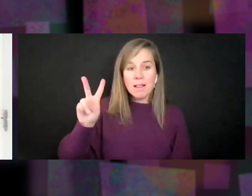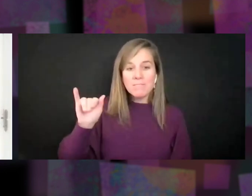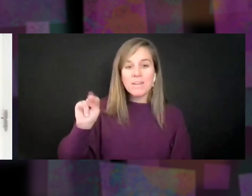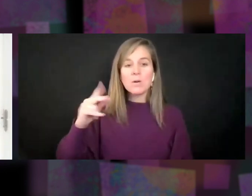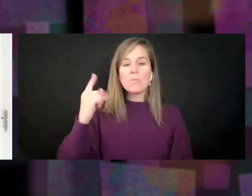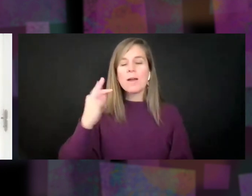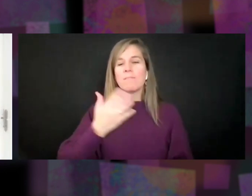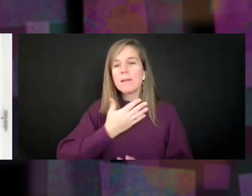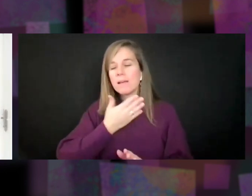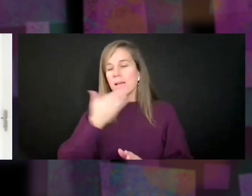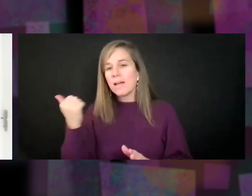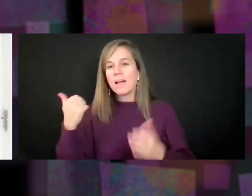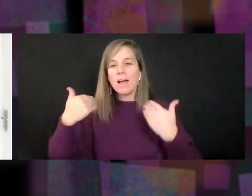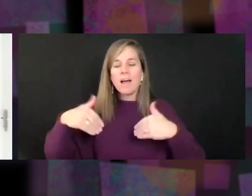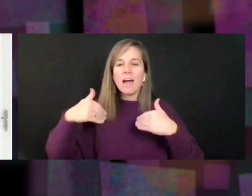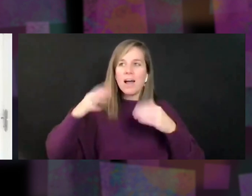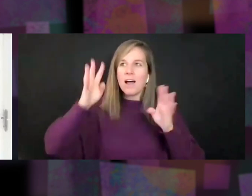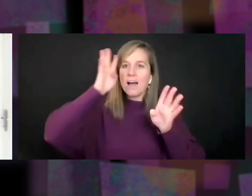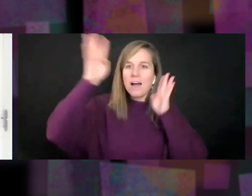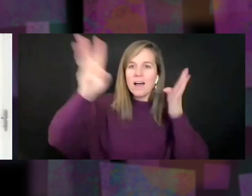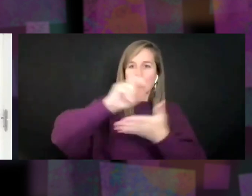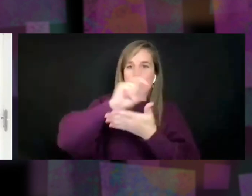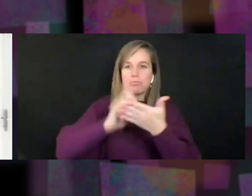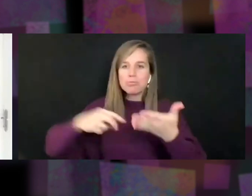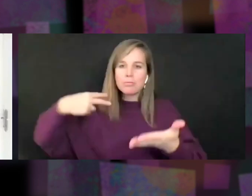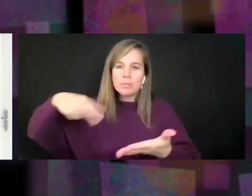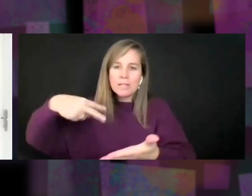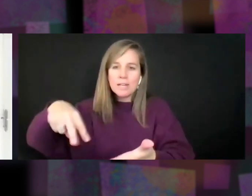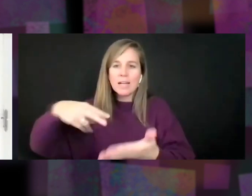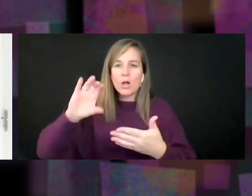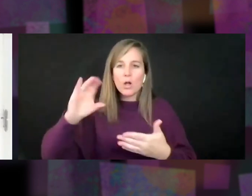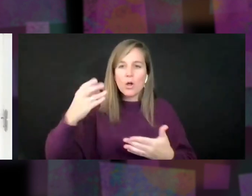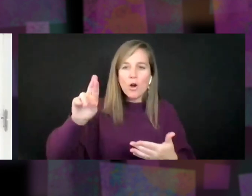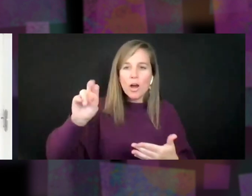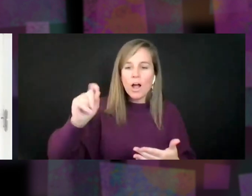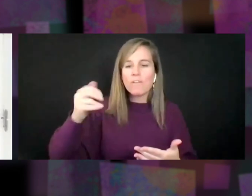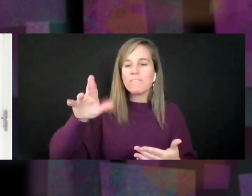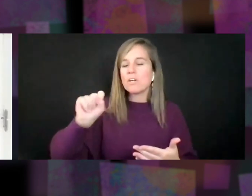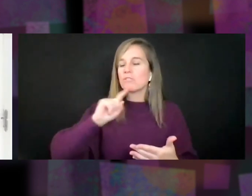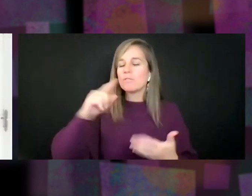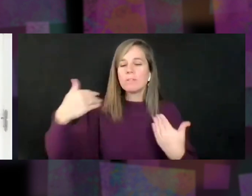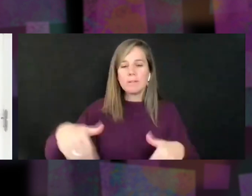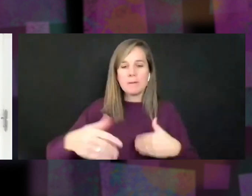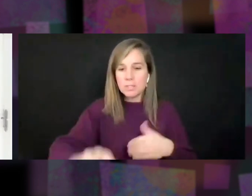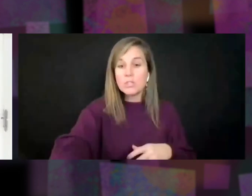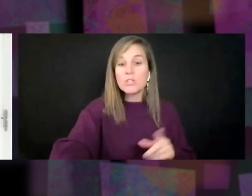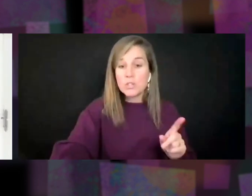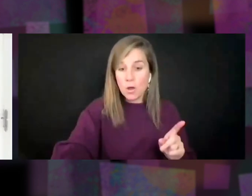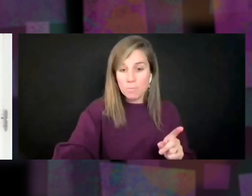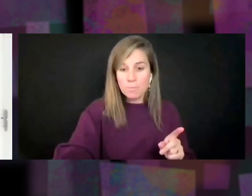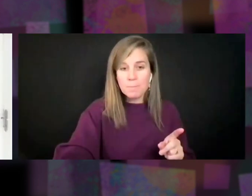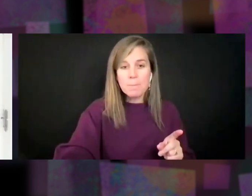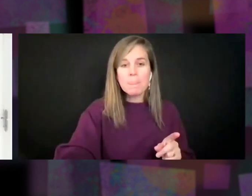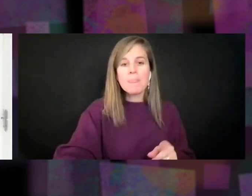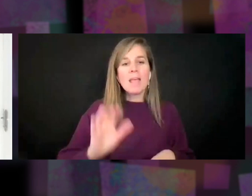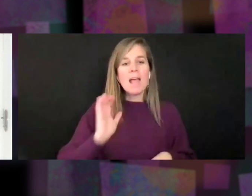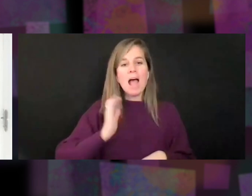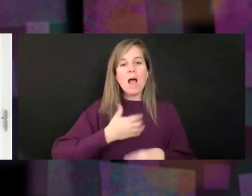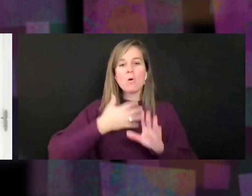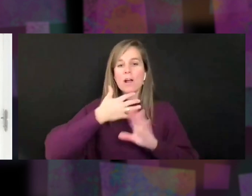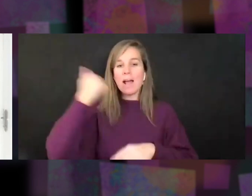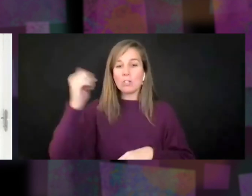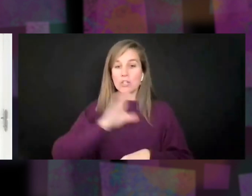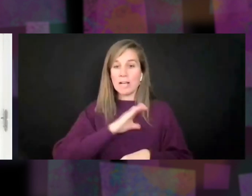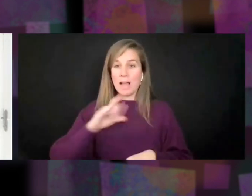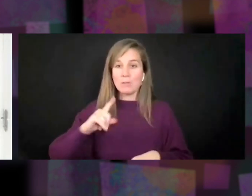choreographers, guiding hands that I've ever had the pleasure of knowing. Our Elders Council meetings often struggled to complete